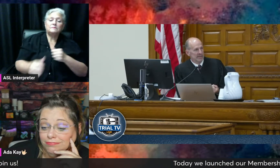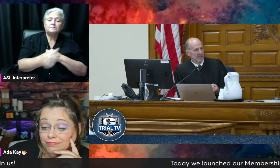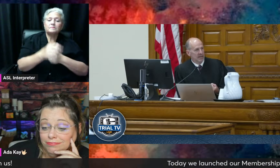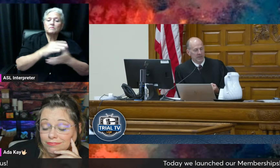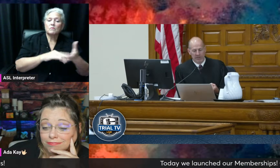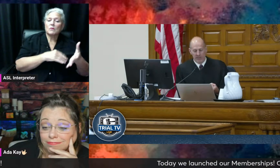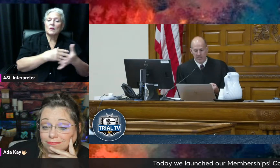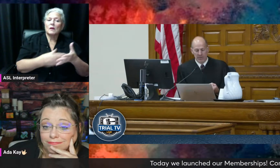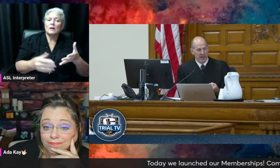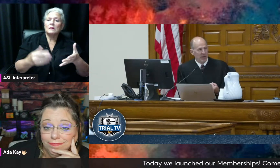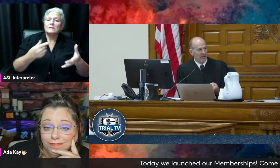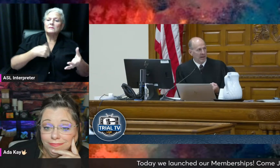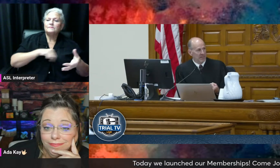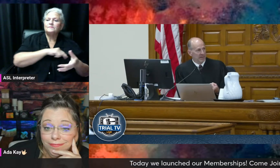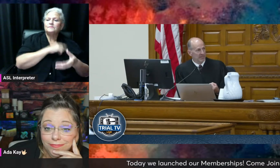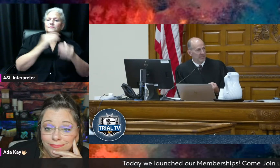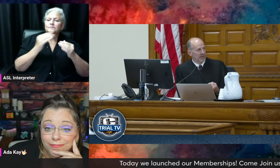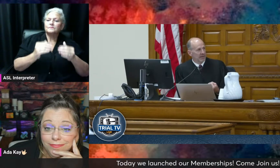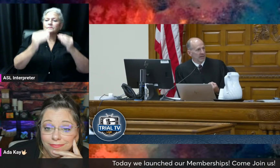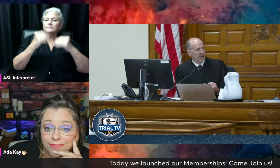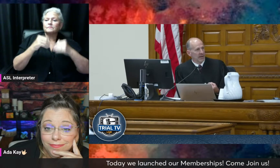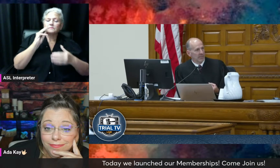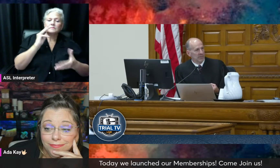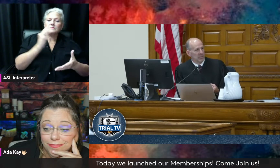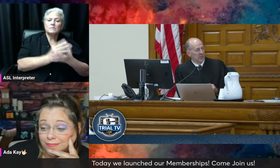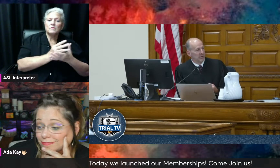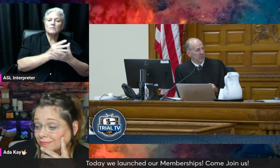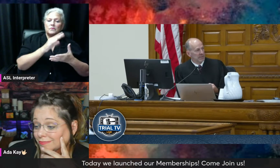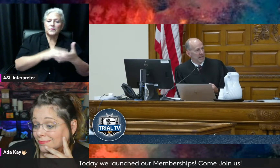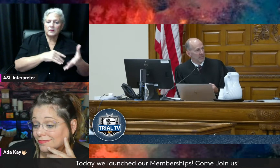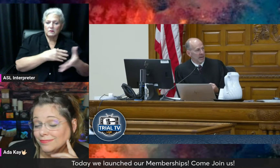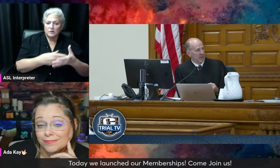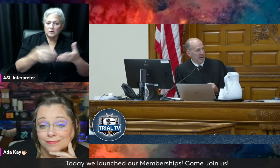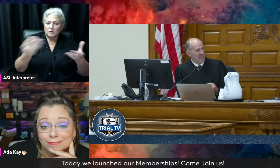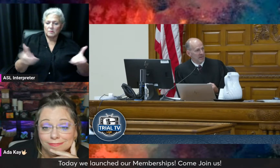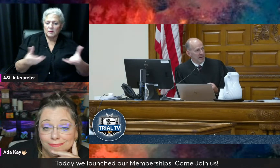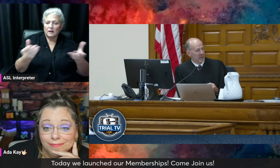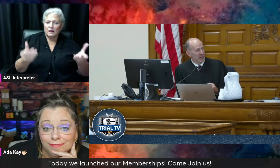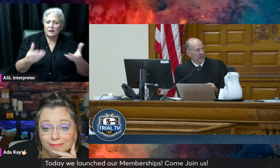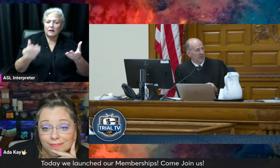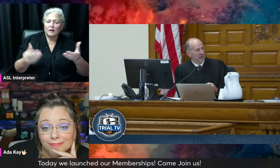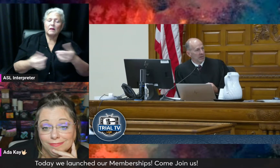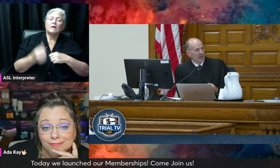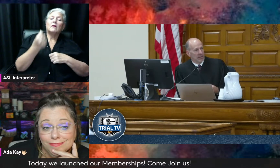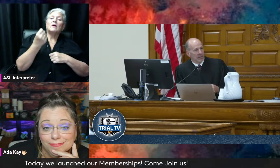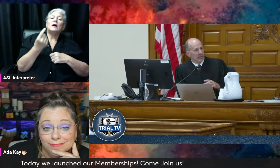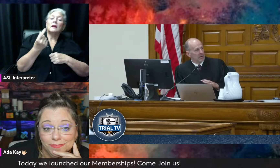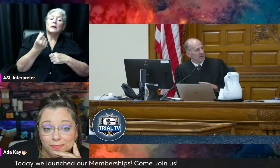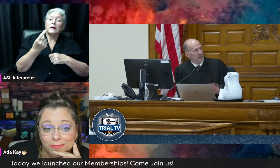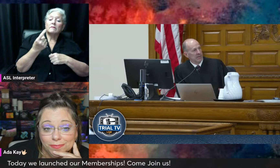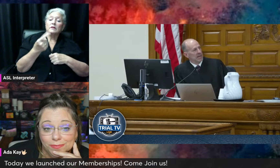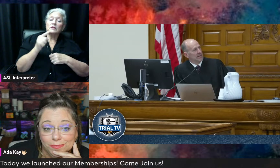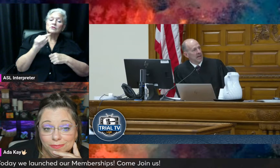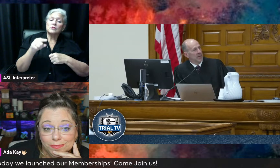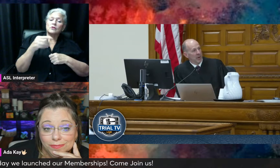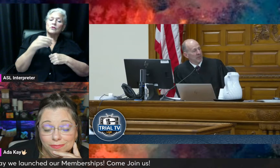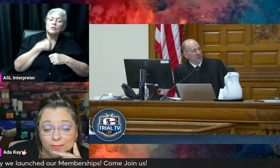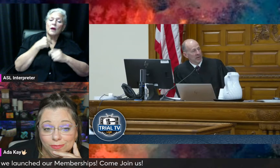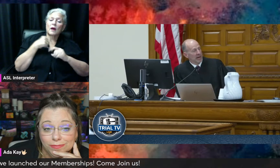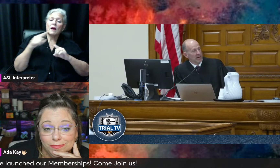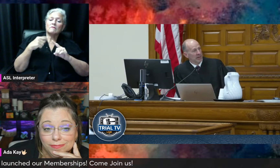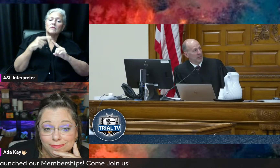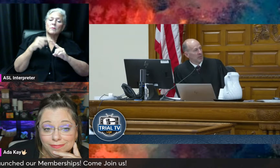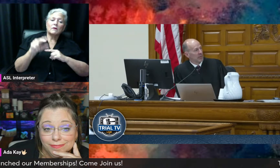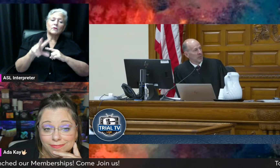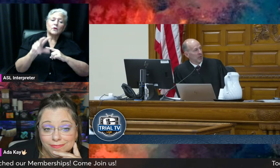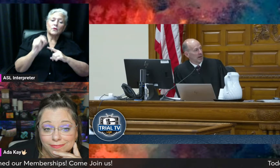next witness is scheduled to be here at 11. So you folks have about a half an hour. Use that time however